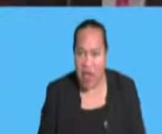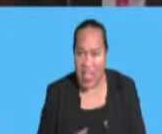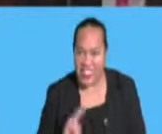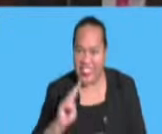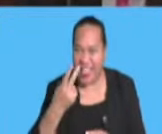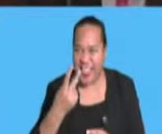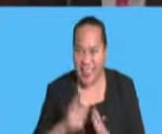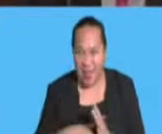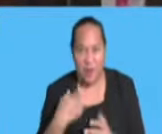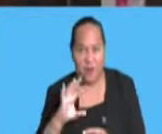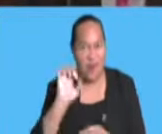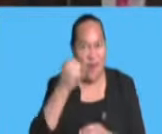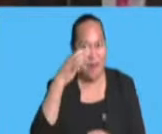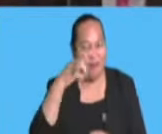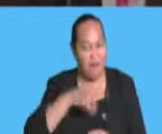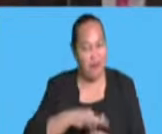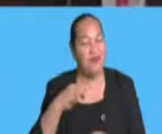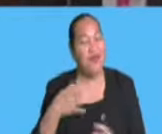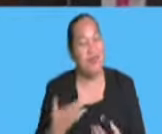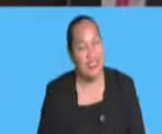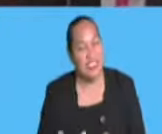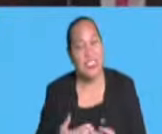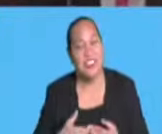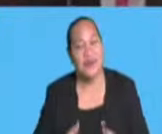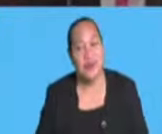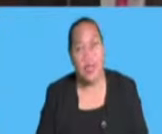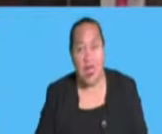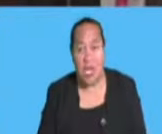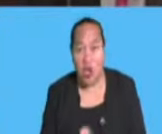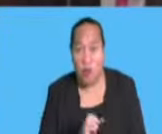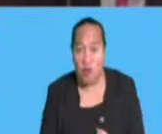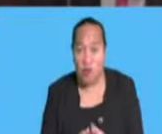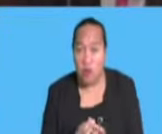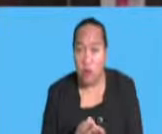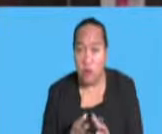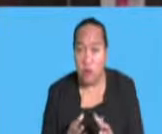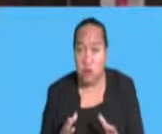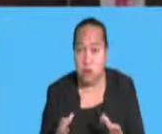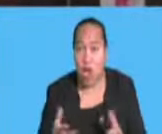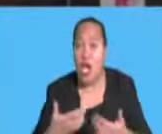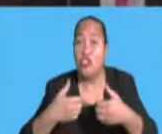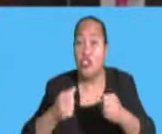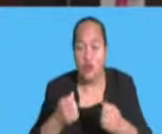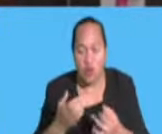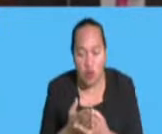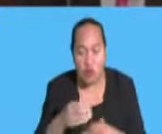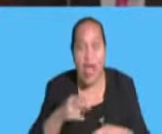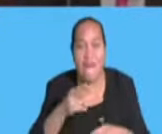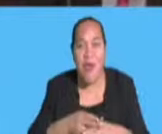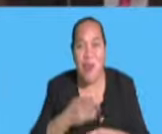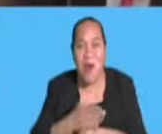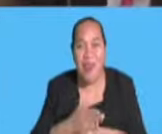office. This record decade of continued economic growth has been achieved within a framework